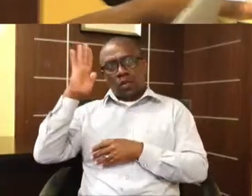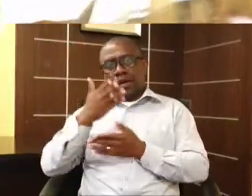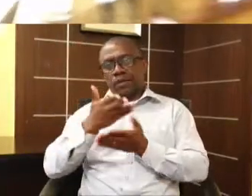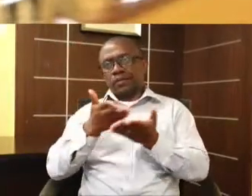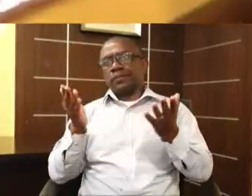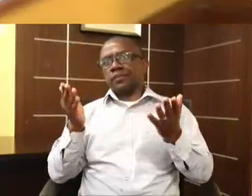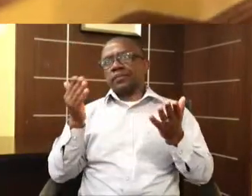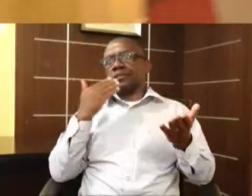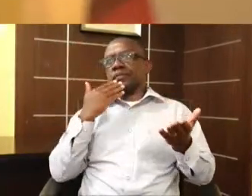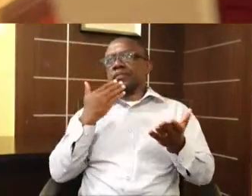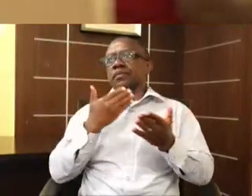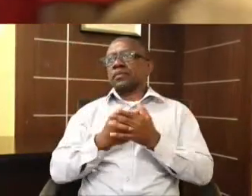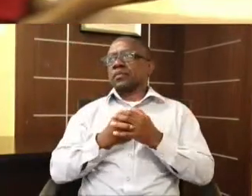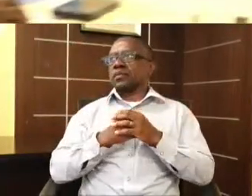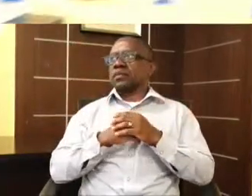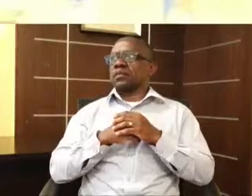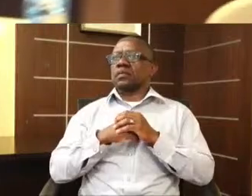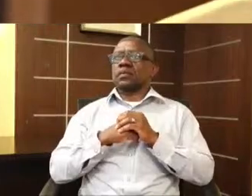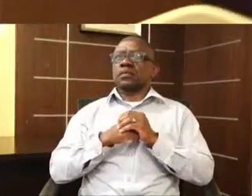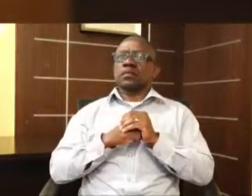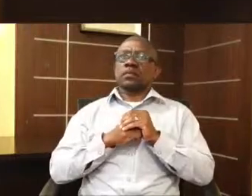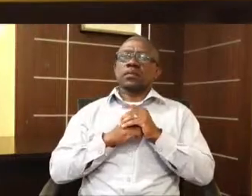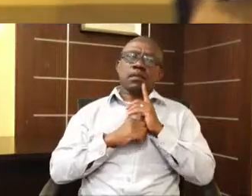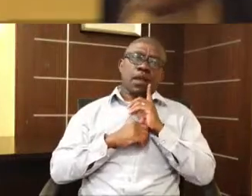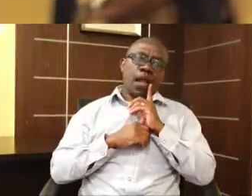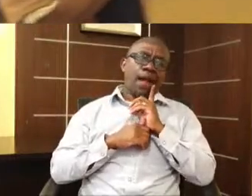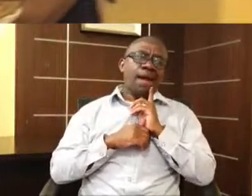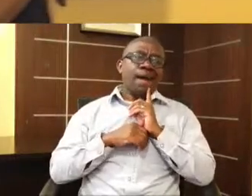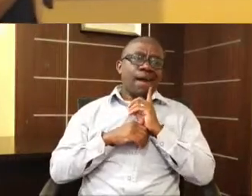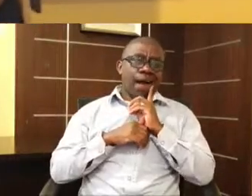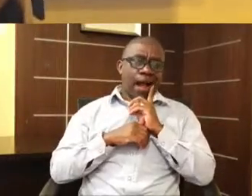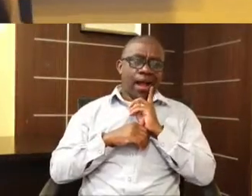Thank you. Any other question?